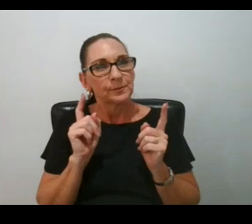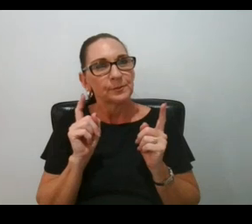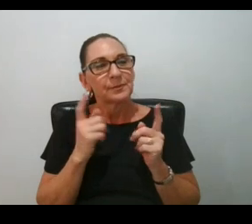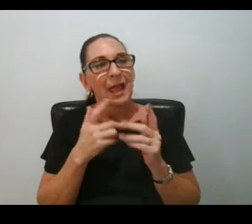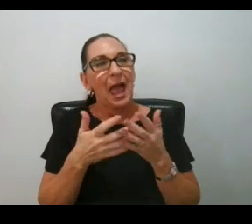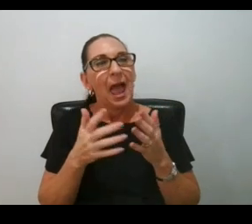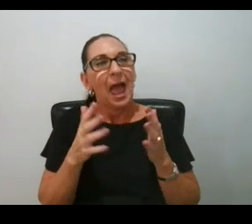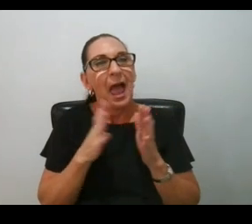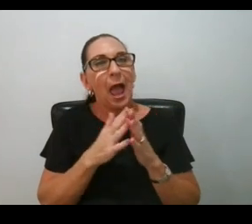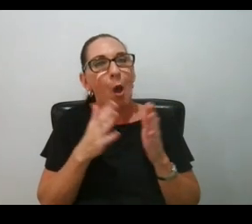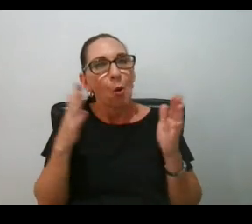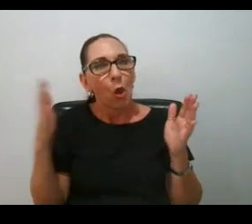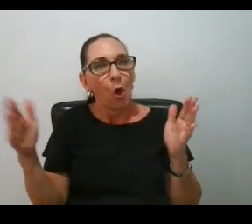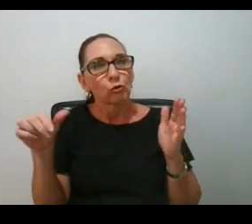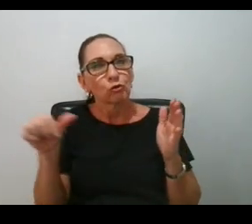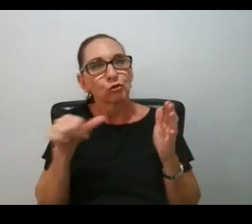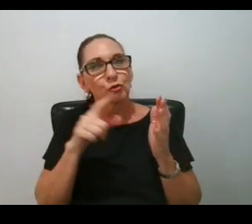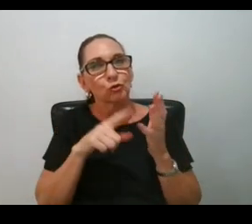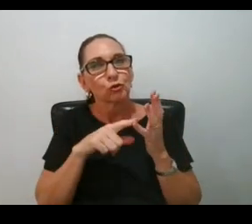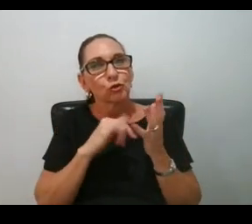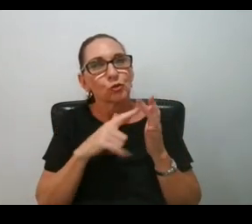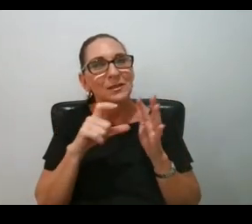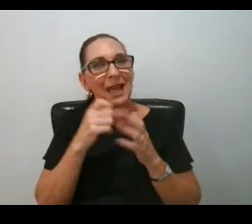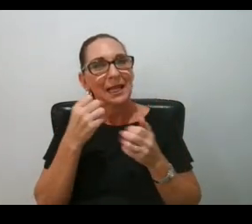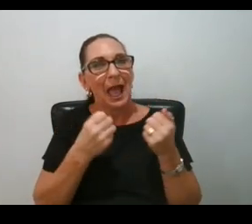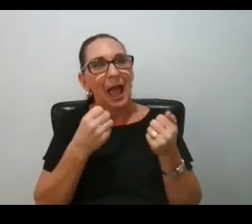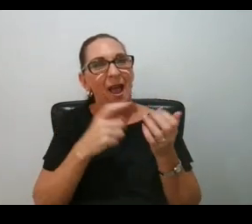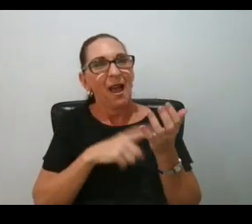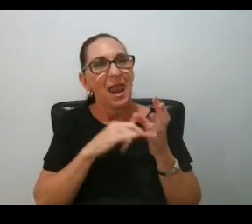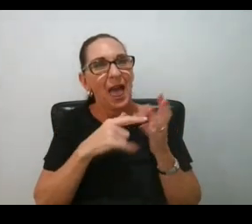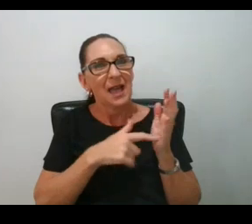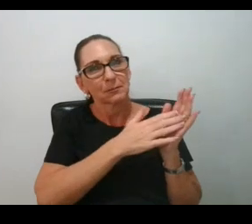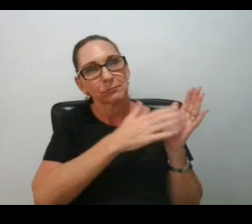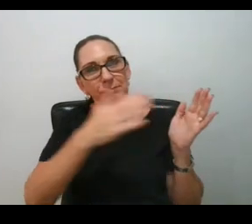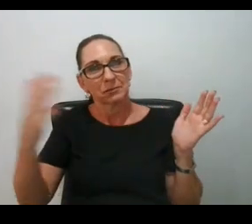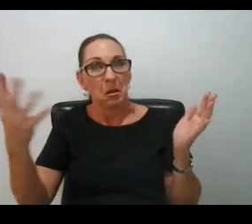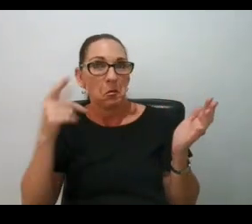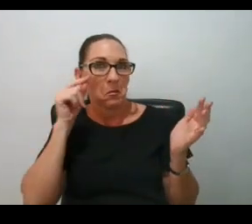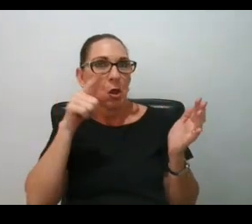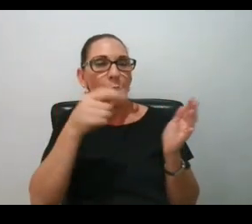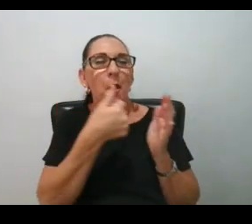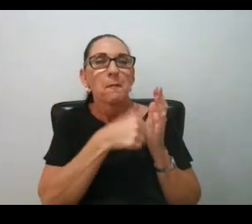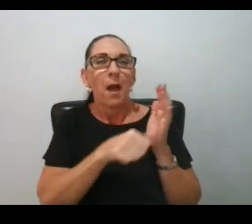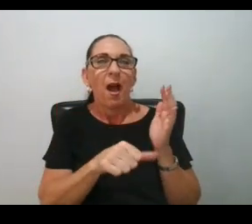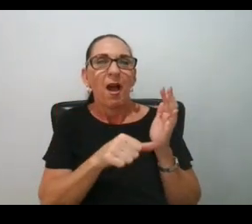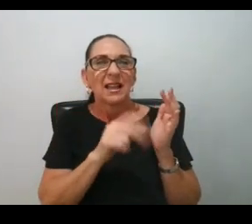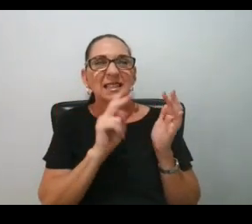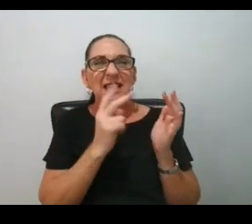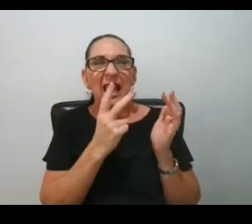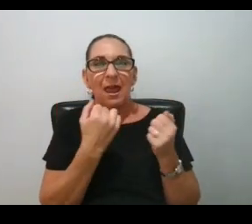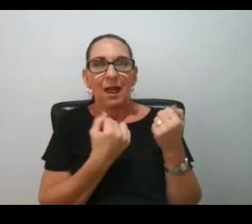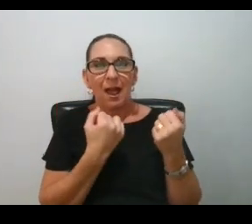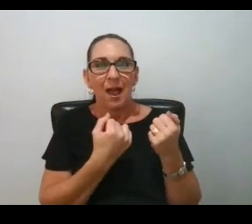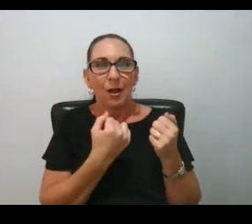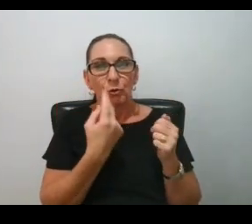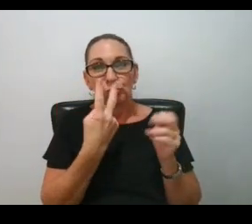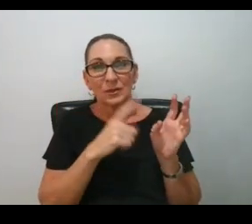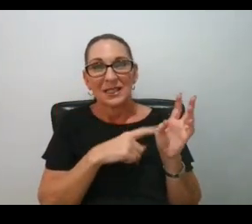long should a used car last for? If you're buying a used car that's 2 years old and has 40,000